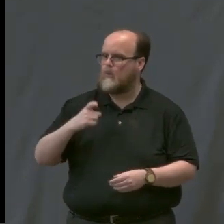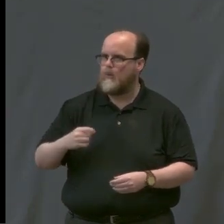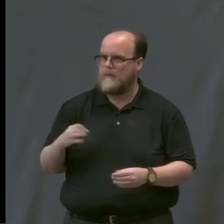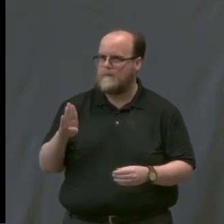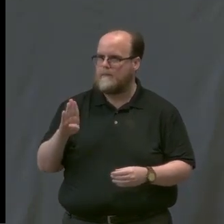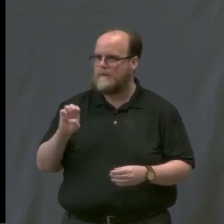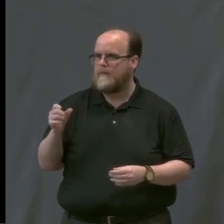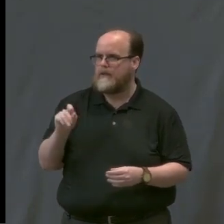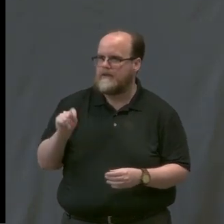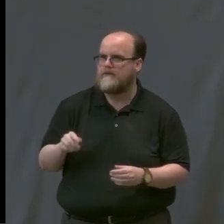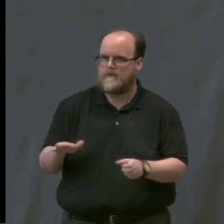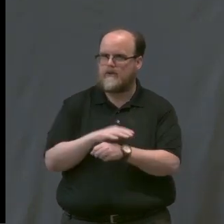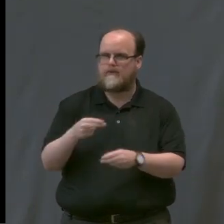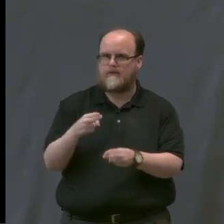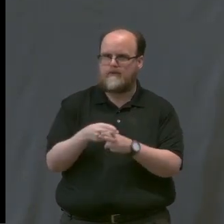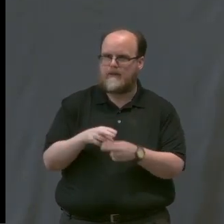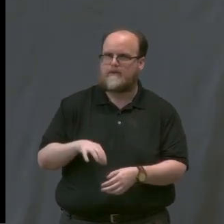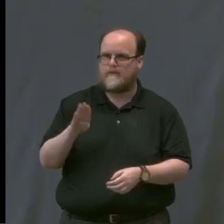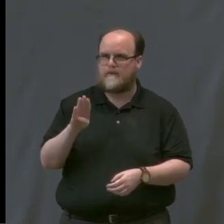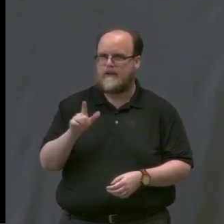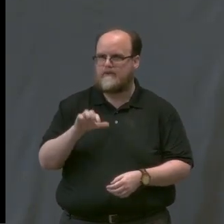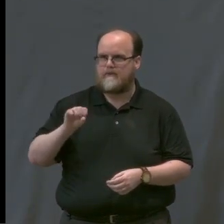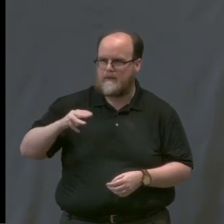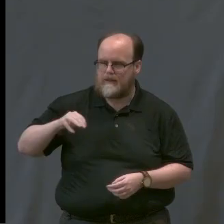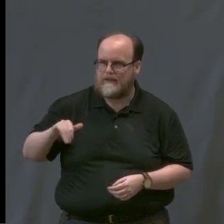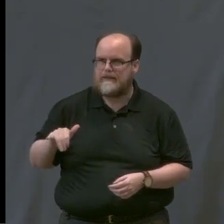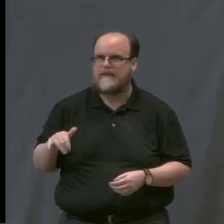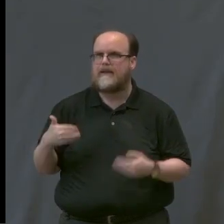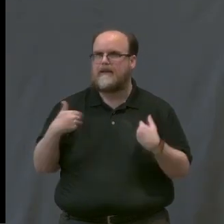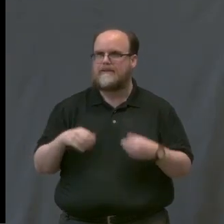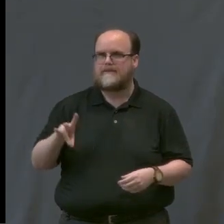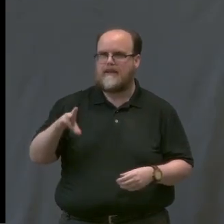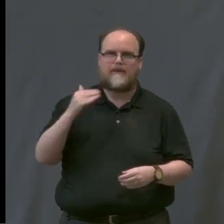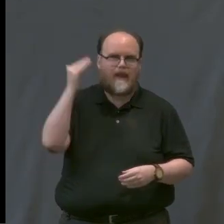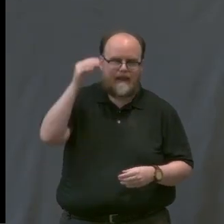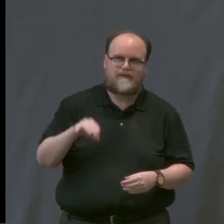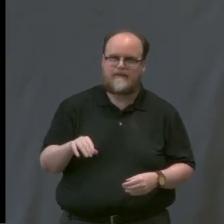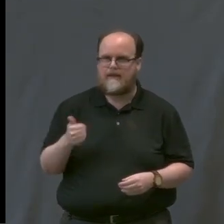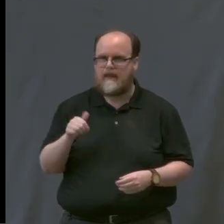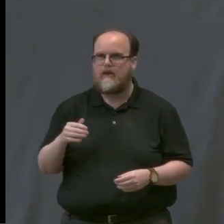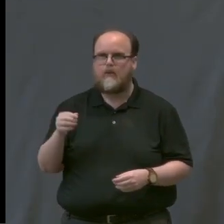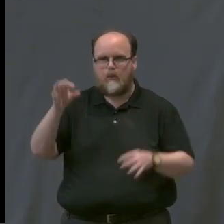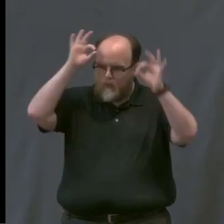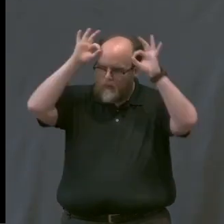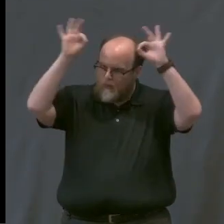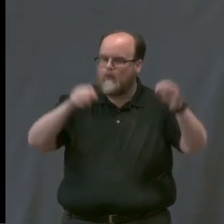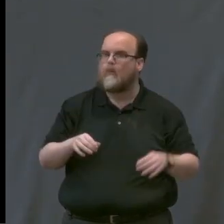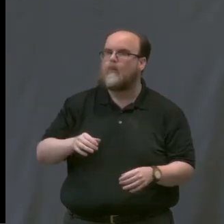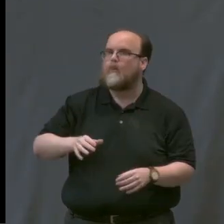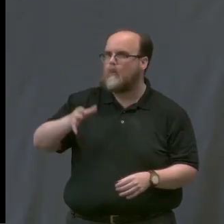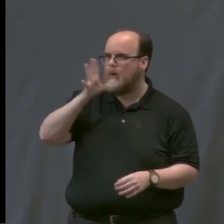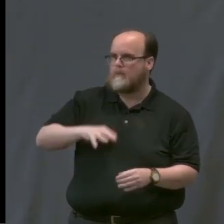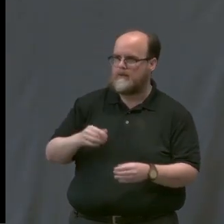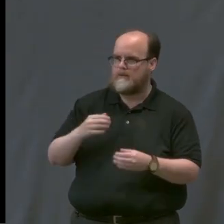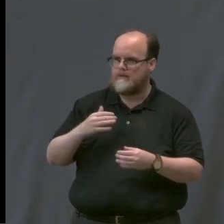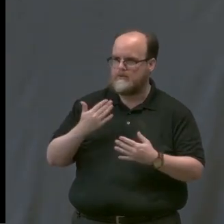of names of blasphemy, having 7 heads and 10 horns. The woman was arrayed in purple and scarlet,